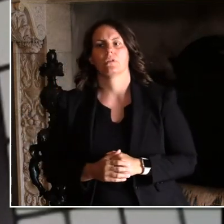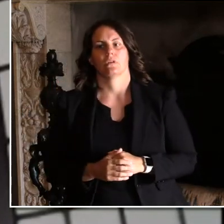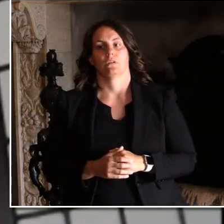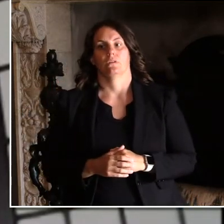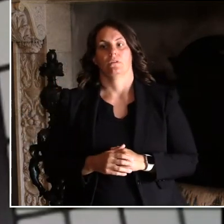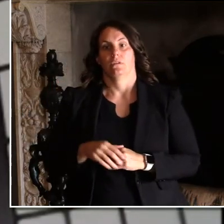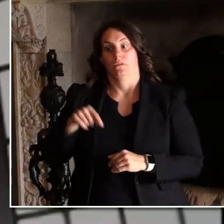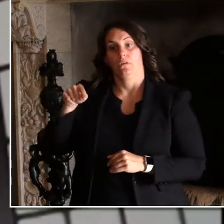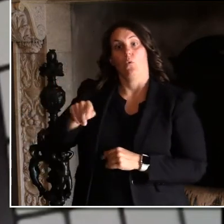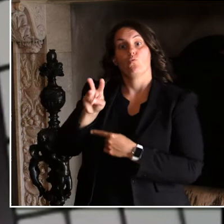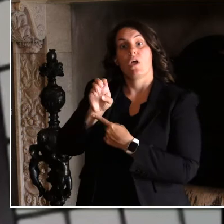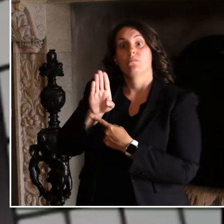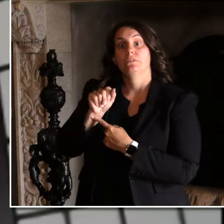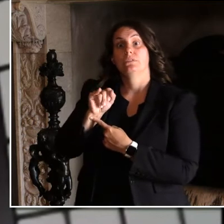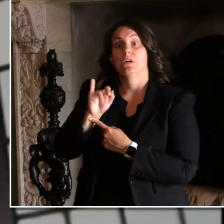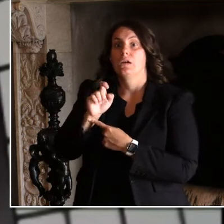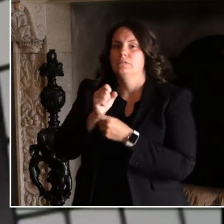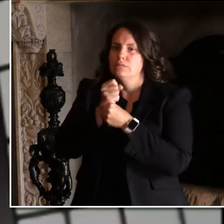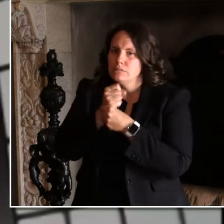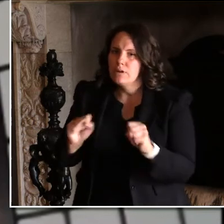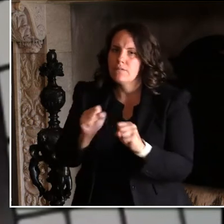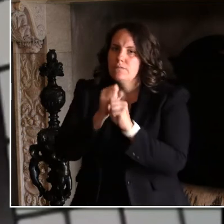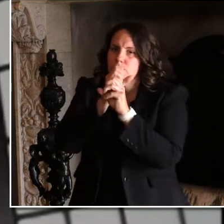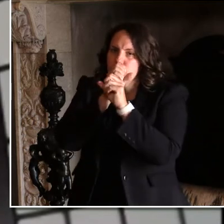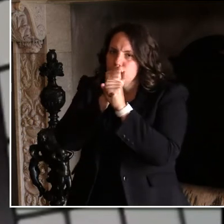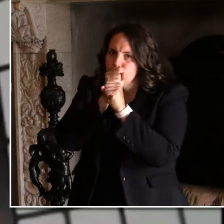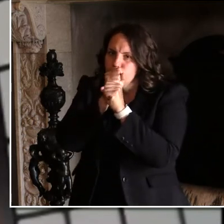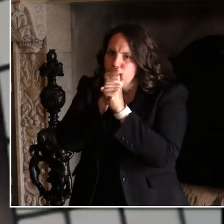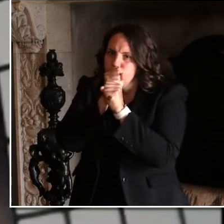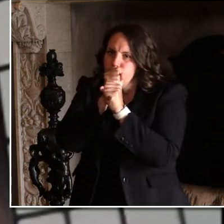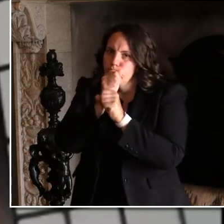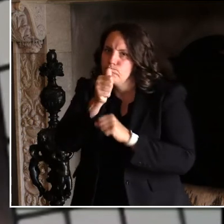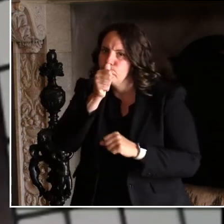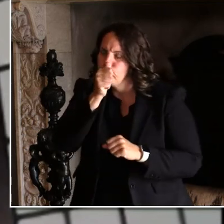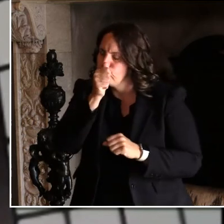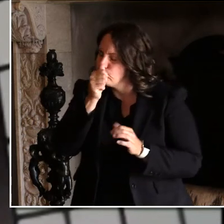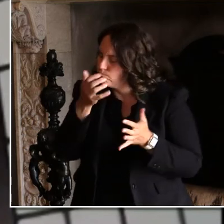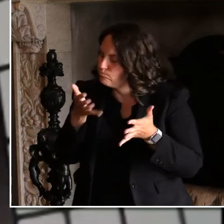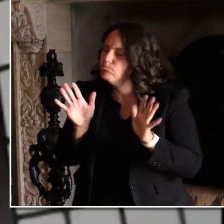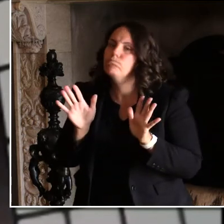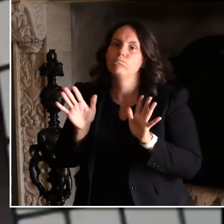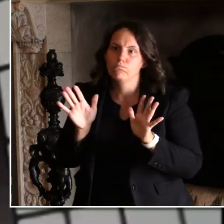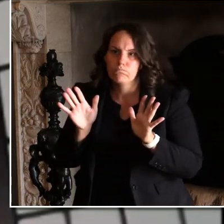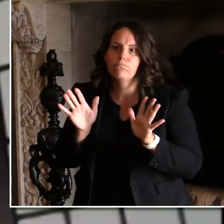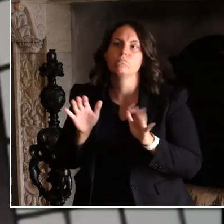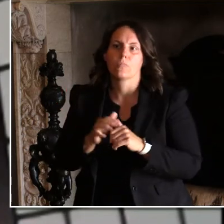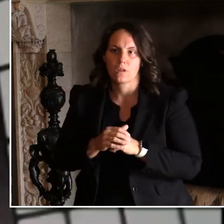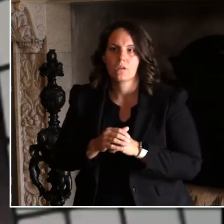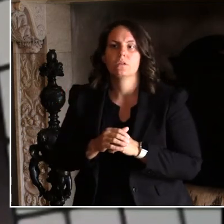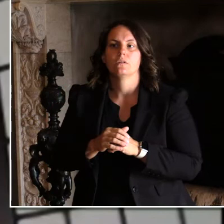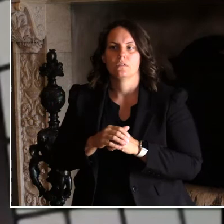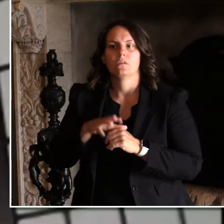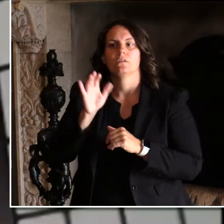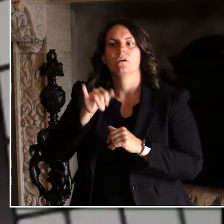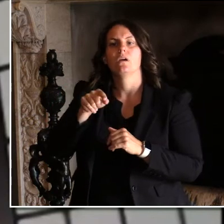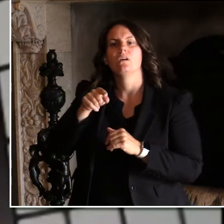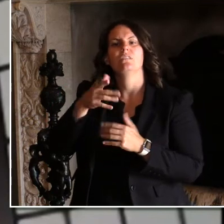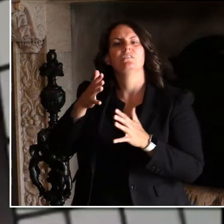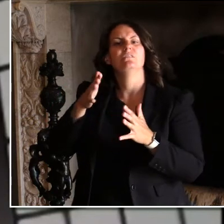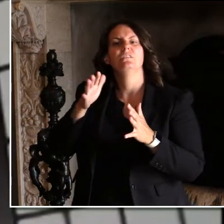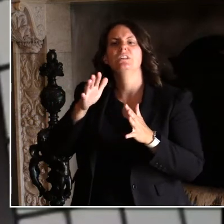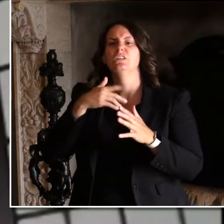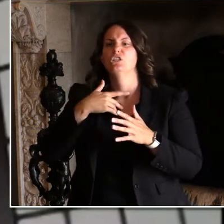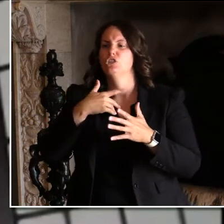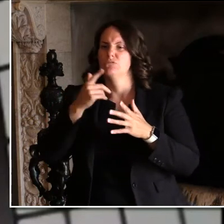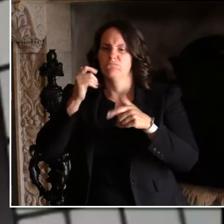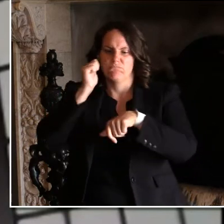that is provided is confidential. It goes directly into our disease surveillance system, and so it's